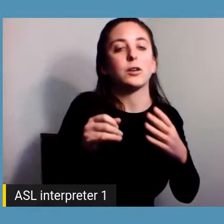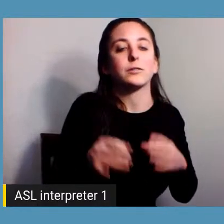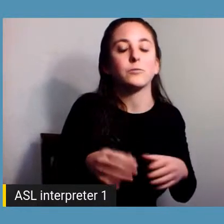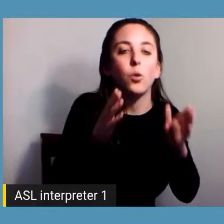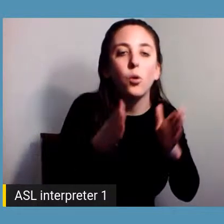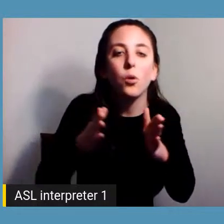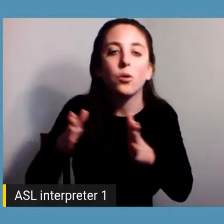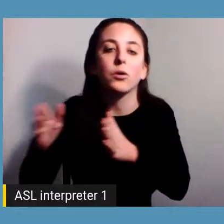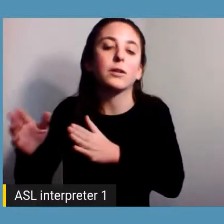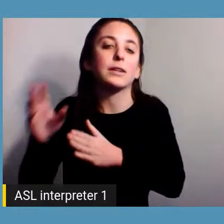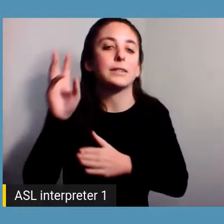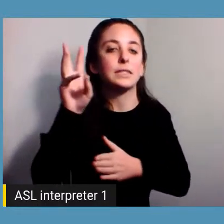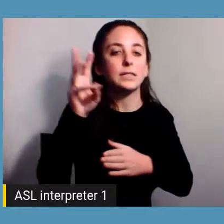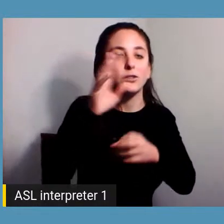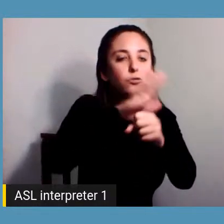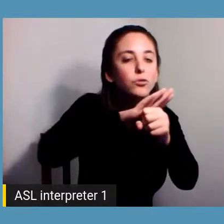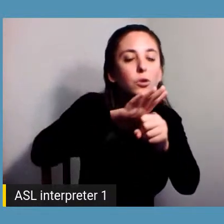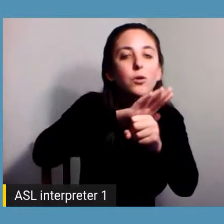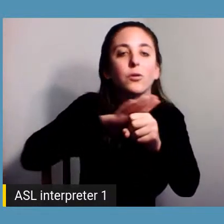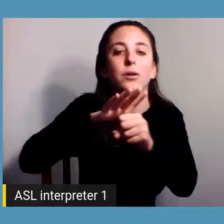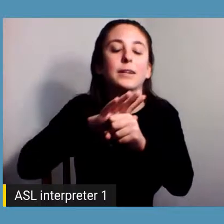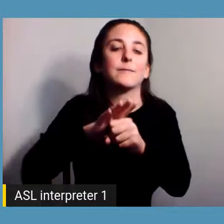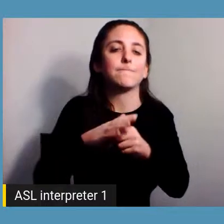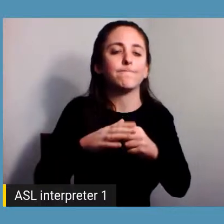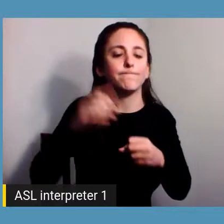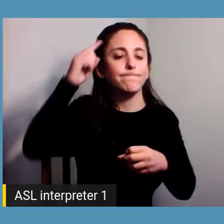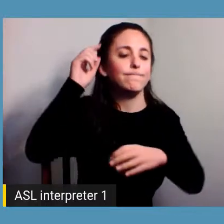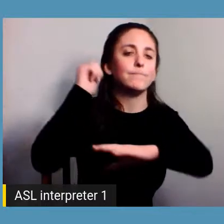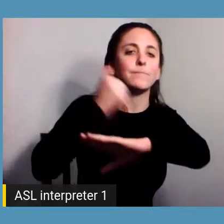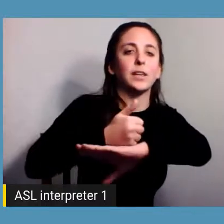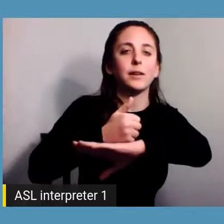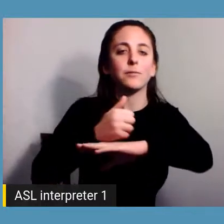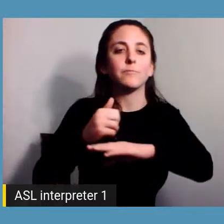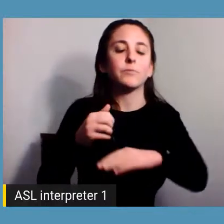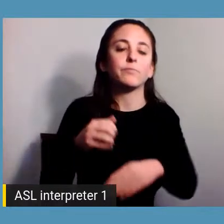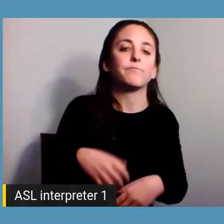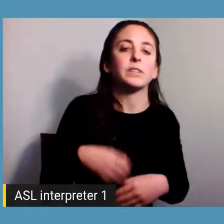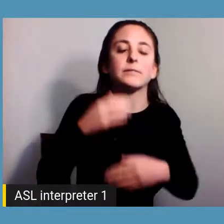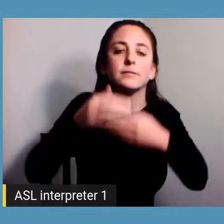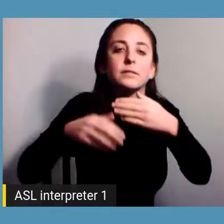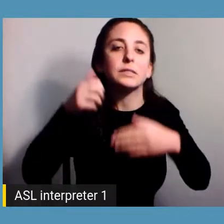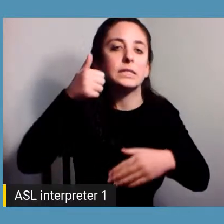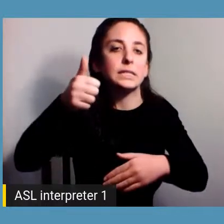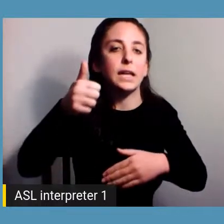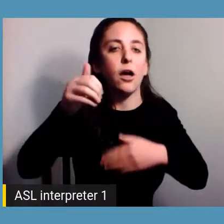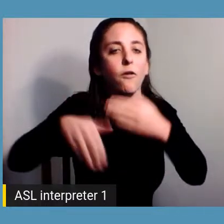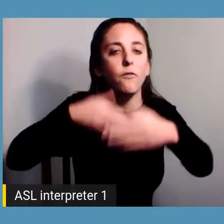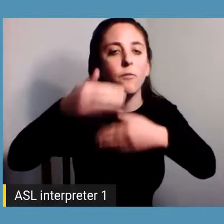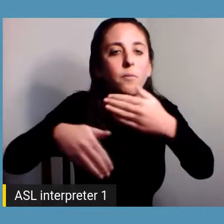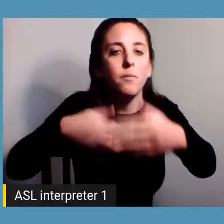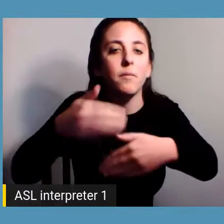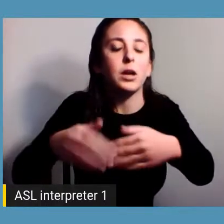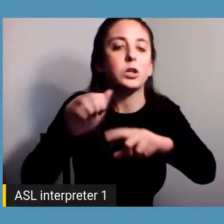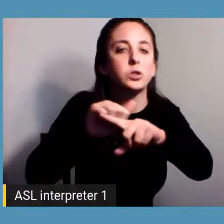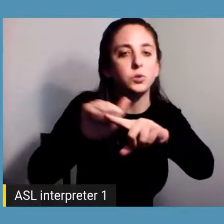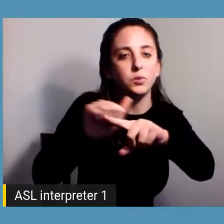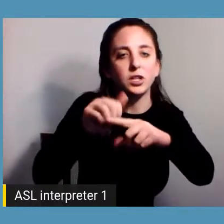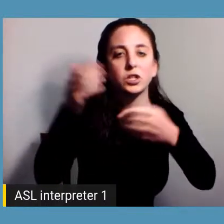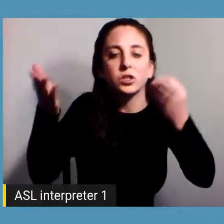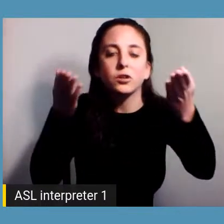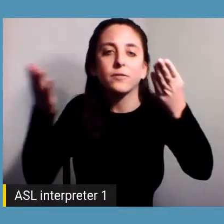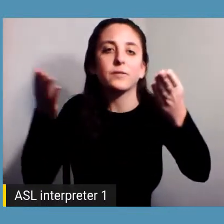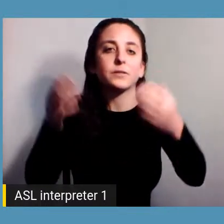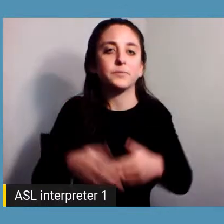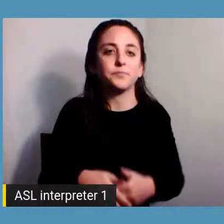providing free, self-paced training resources focused on digital media and technology for small museums. This series of